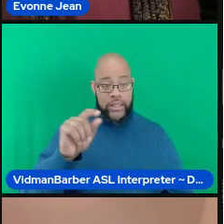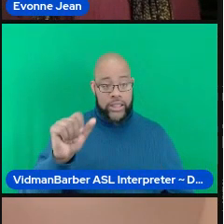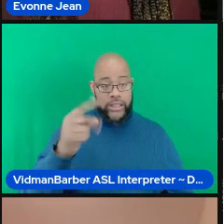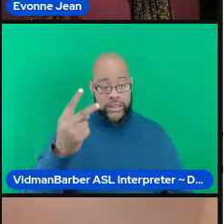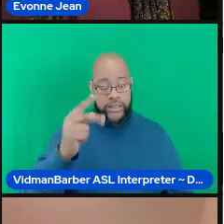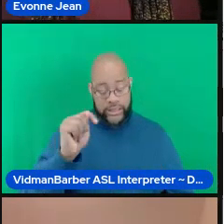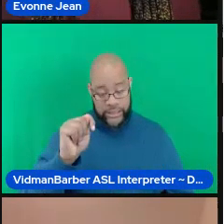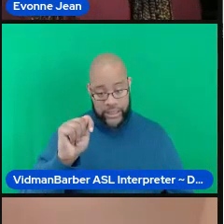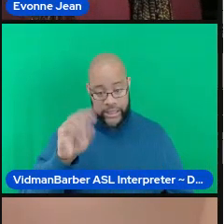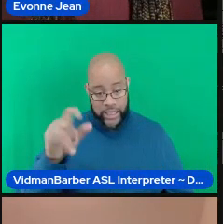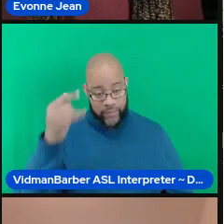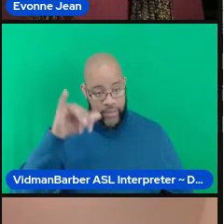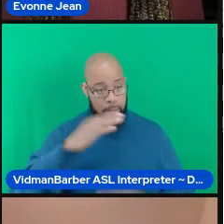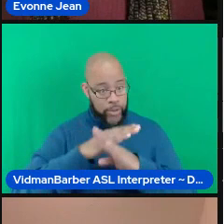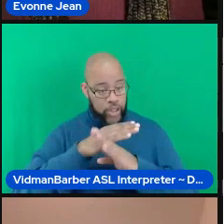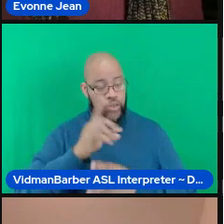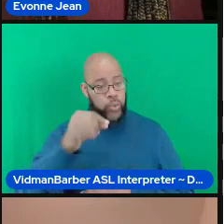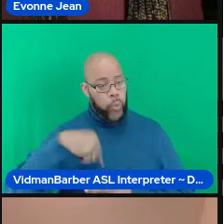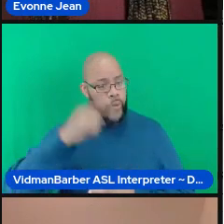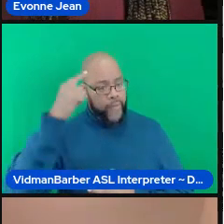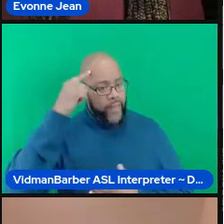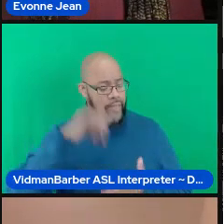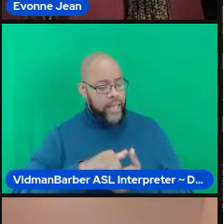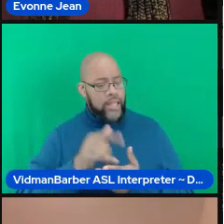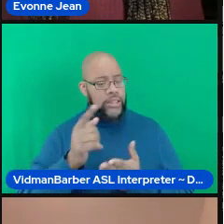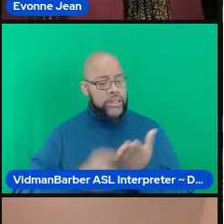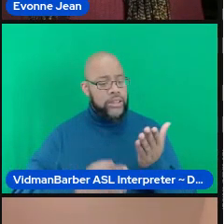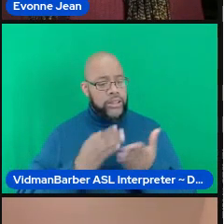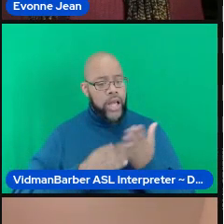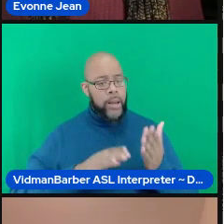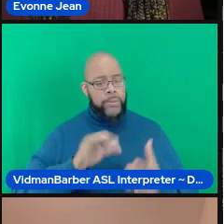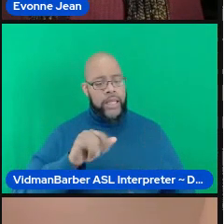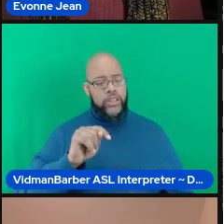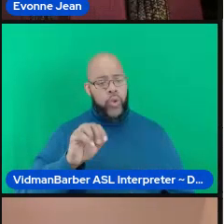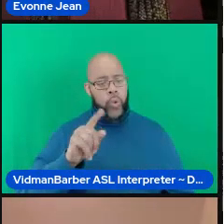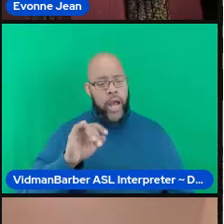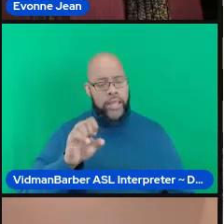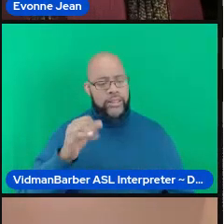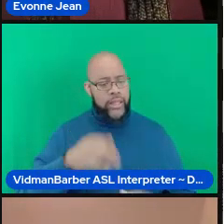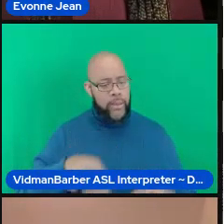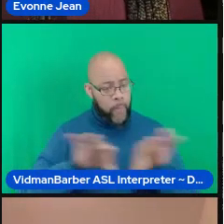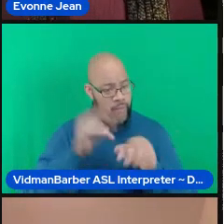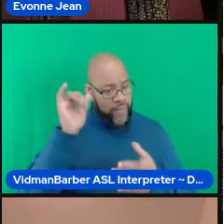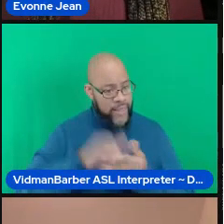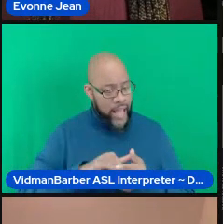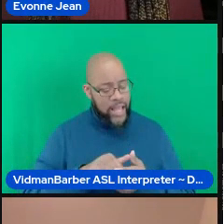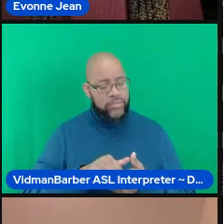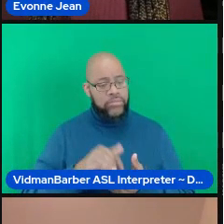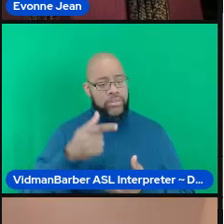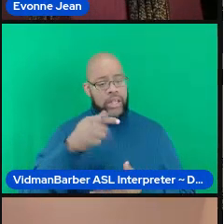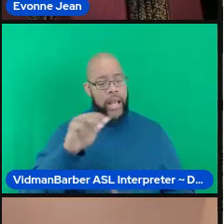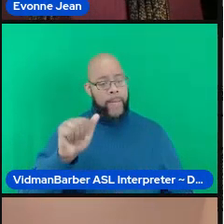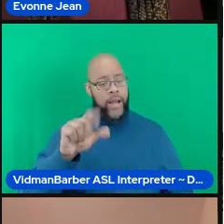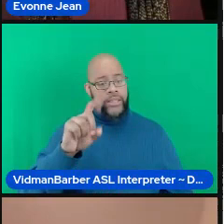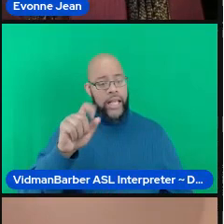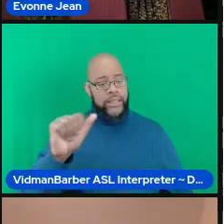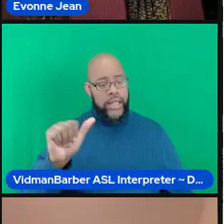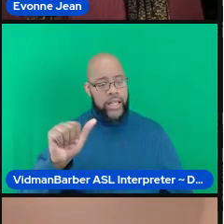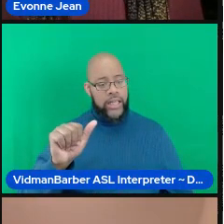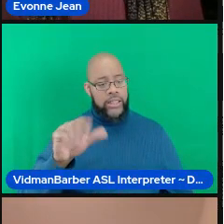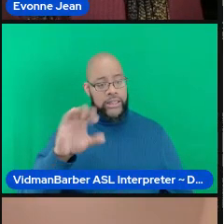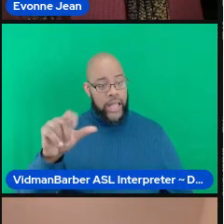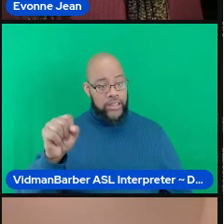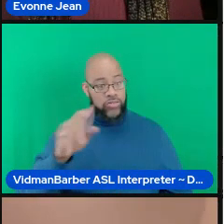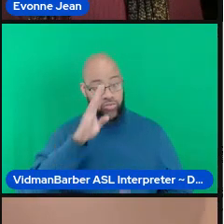protection. Do we think that some cytokines are important for that? I mean, are gamma delta T cells, for instance, directly